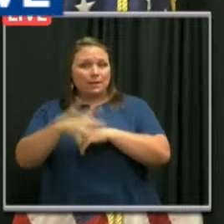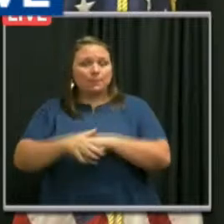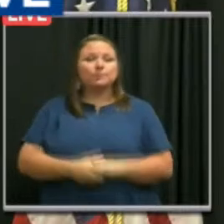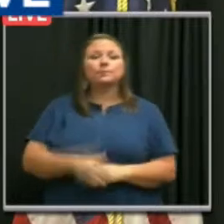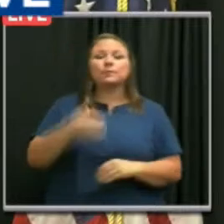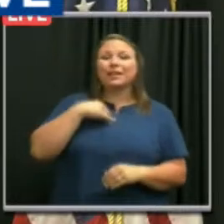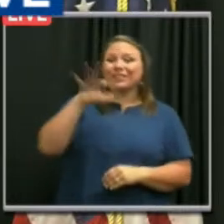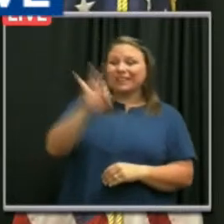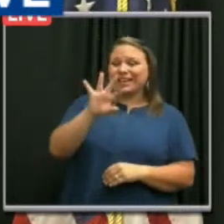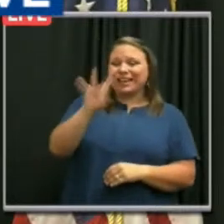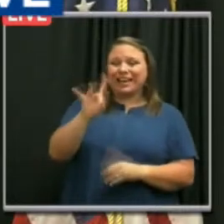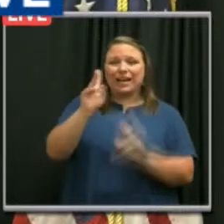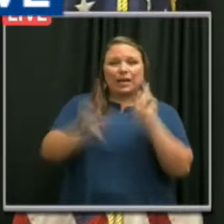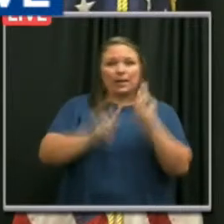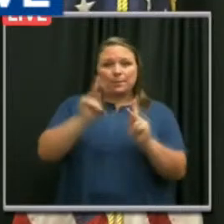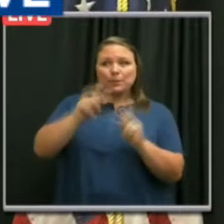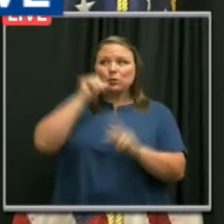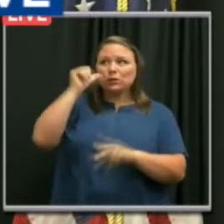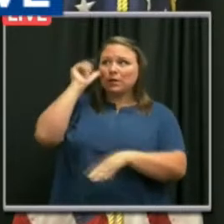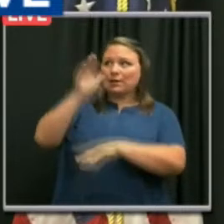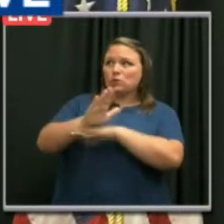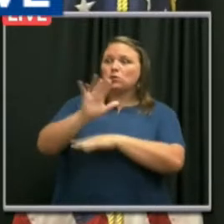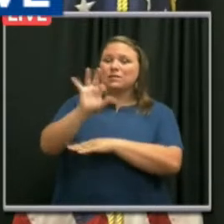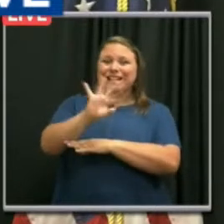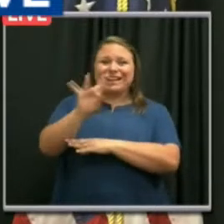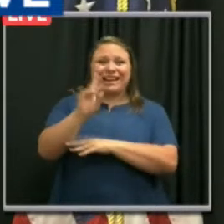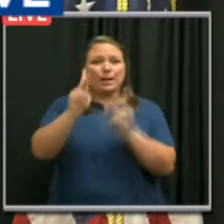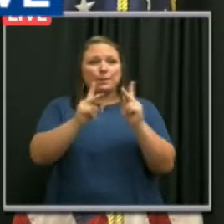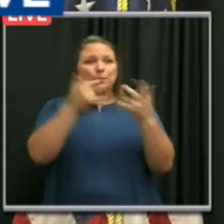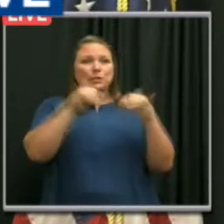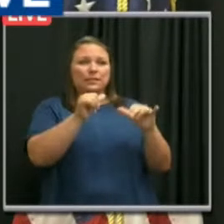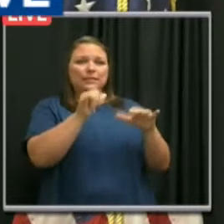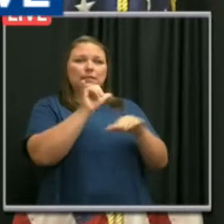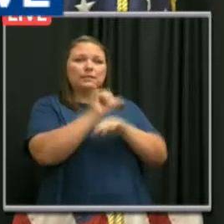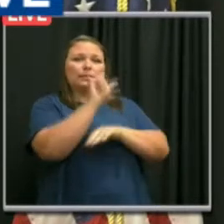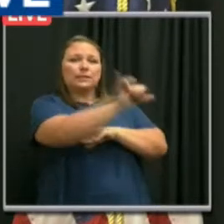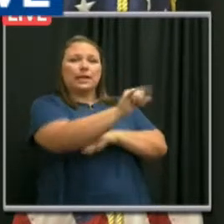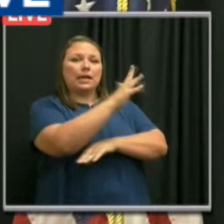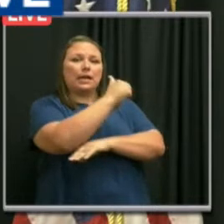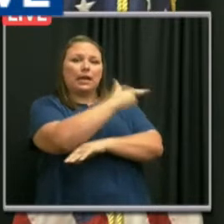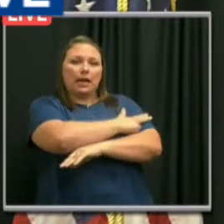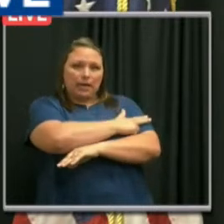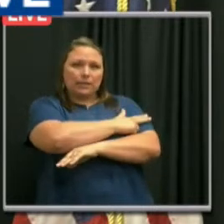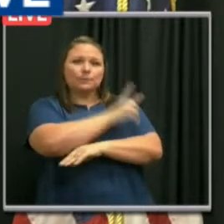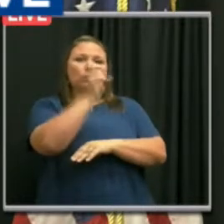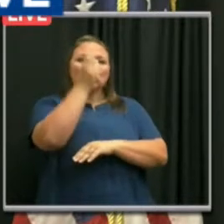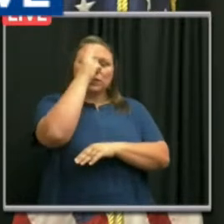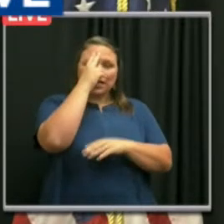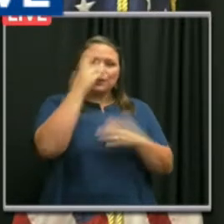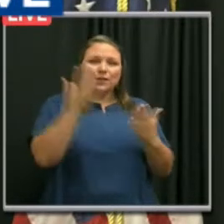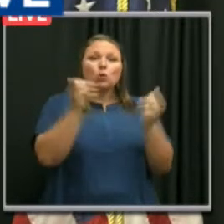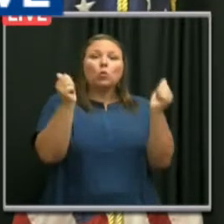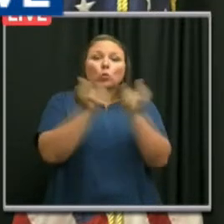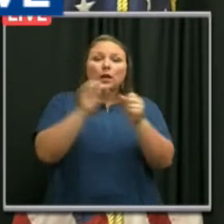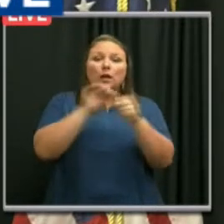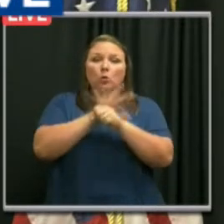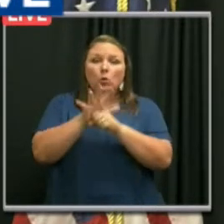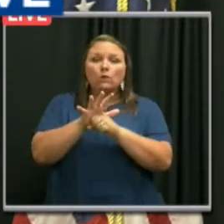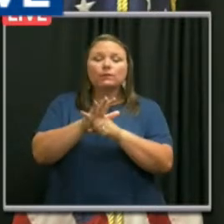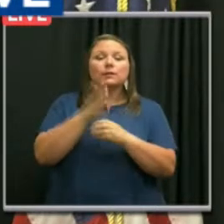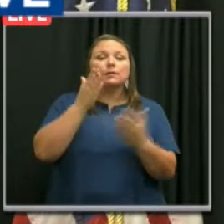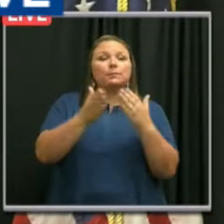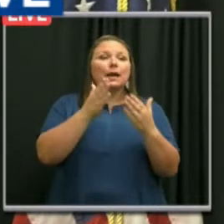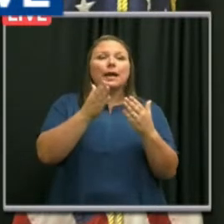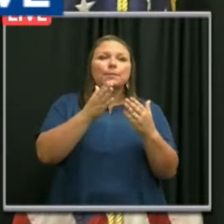98 individuals as of yesterday afternoon when I checked this number admitted to hospitals in Nashville with COVID. Now, they may be